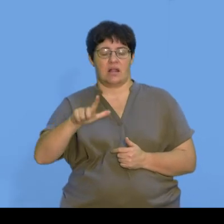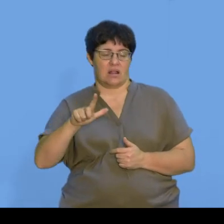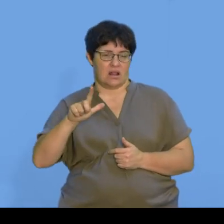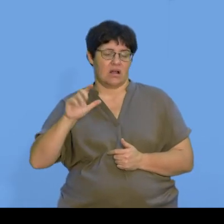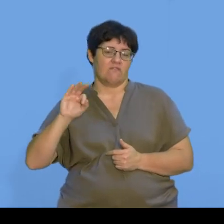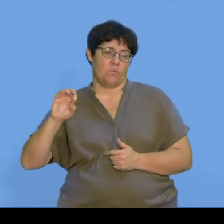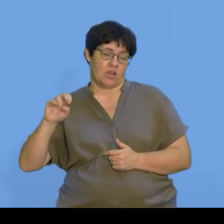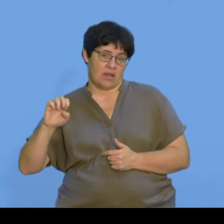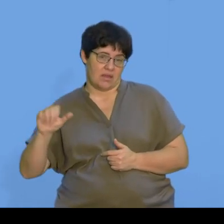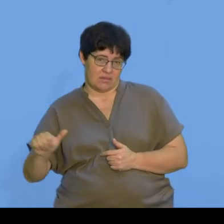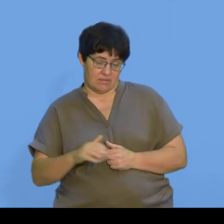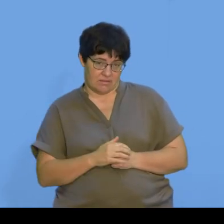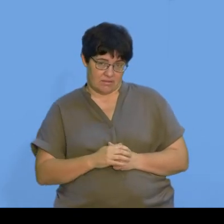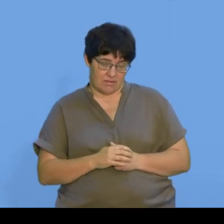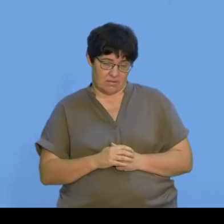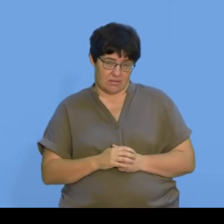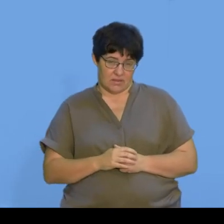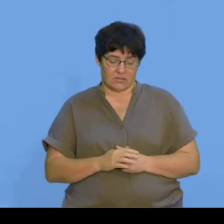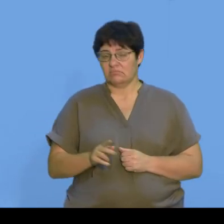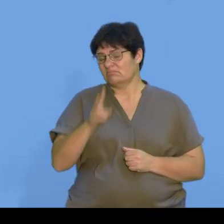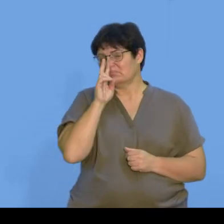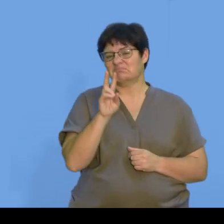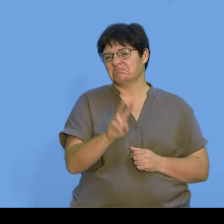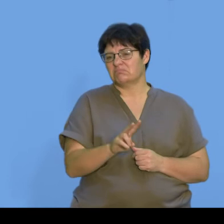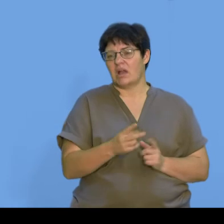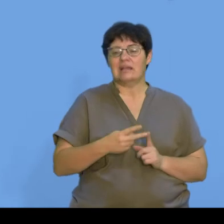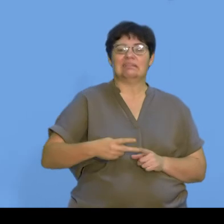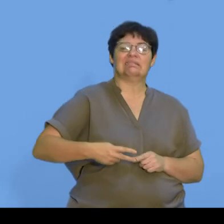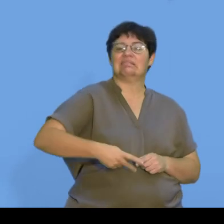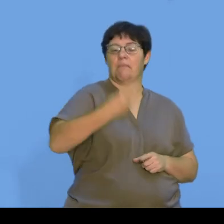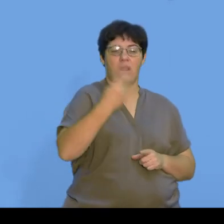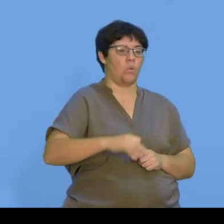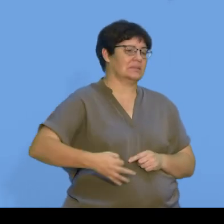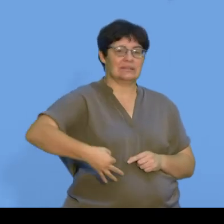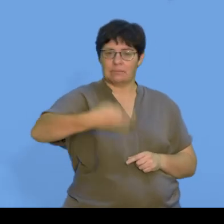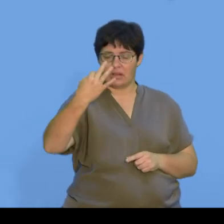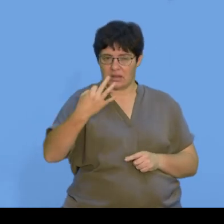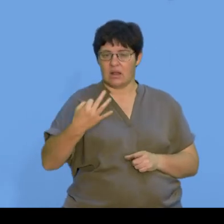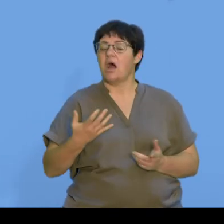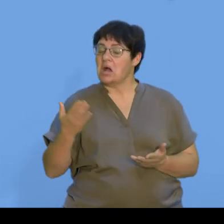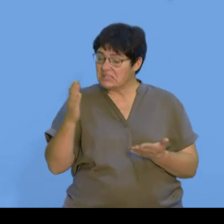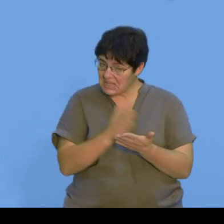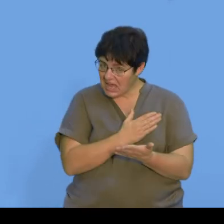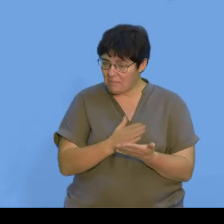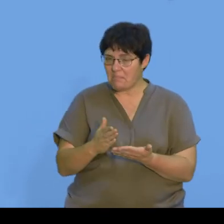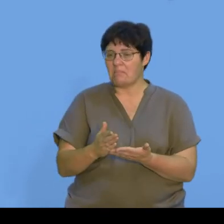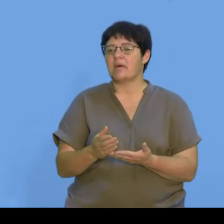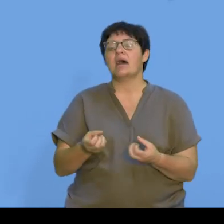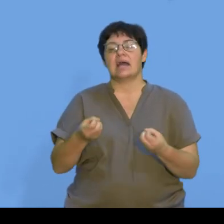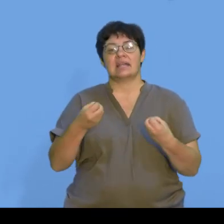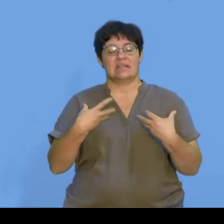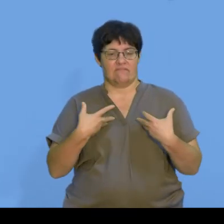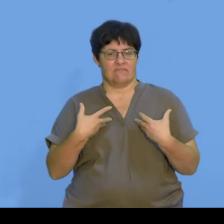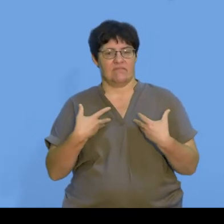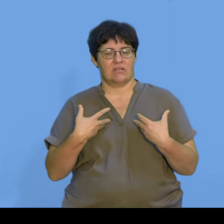element that is in a compound, if you double it or treble it, it could in some cases give us the